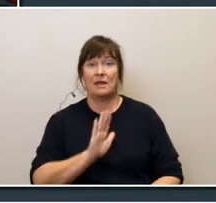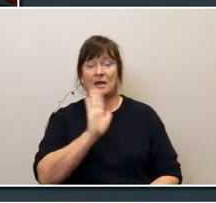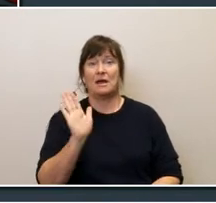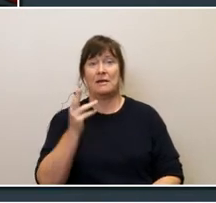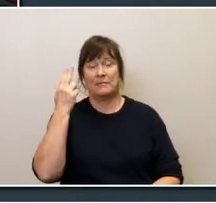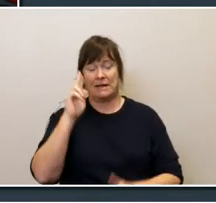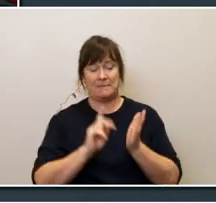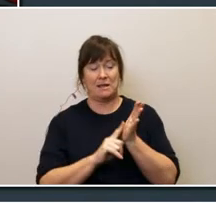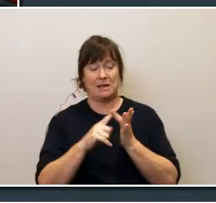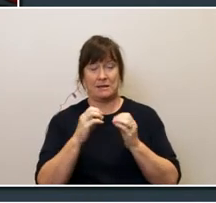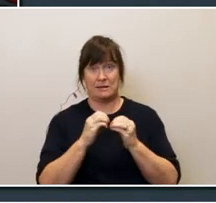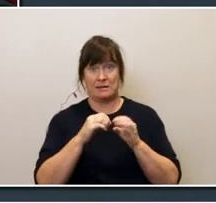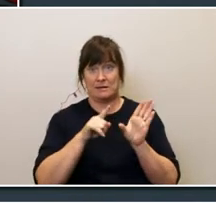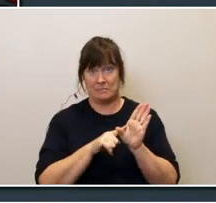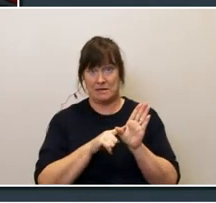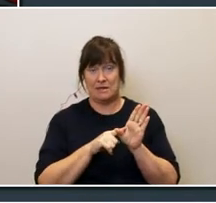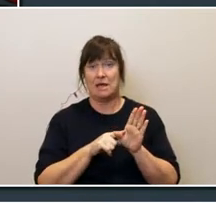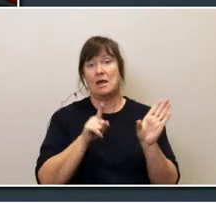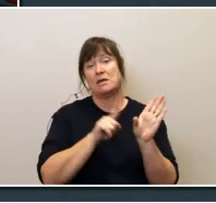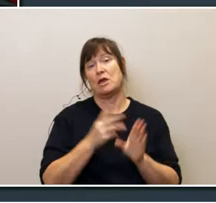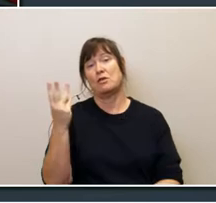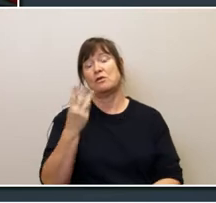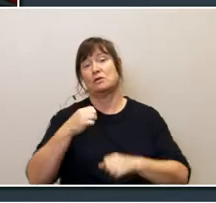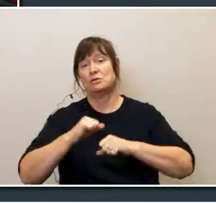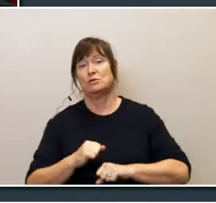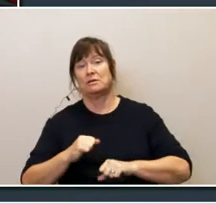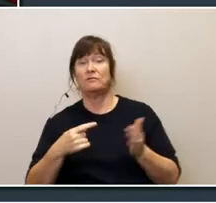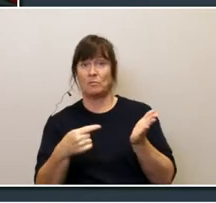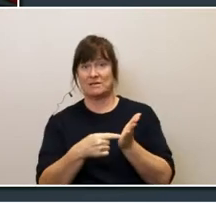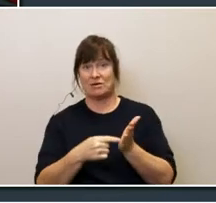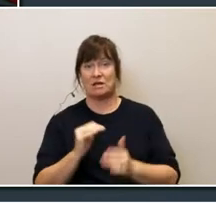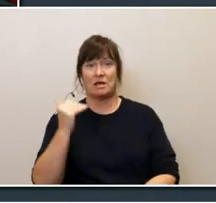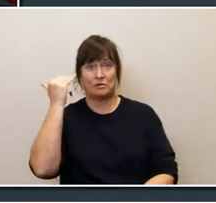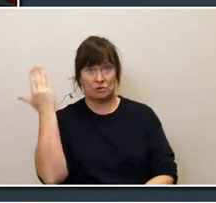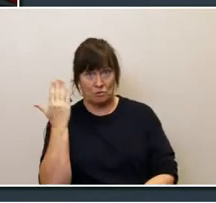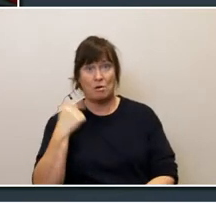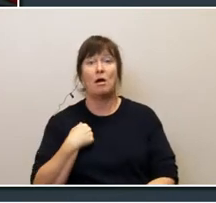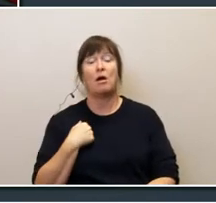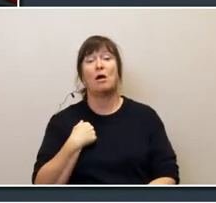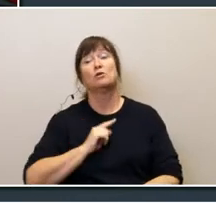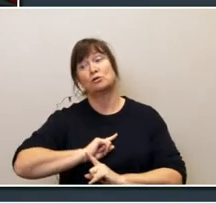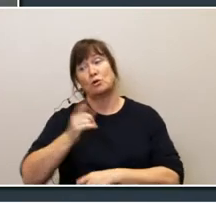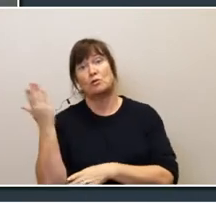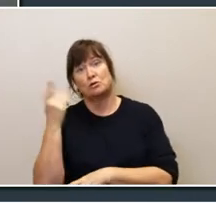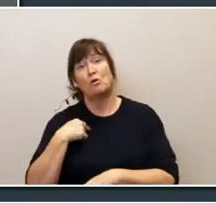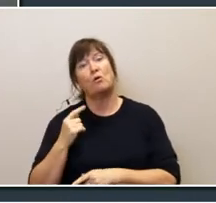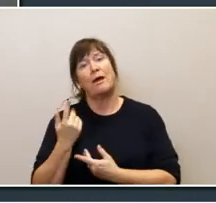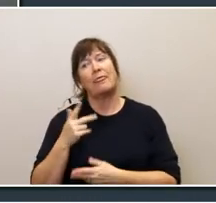Hi, my name is Libby and I'm a Year 13 student at Terrell High School who often bikes and walks to and from